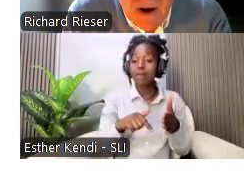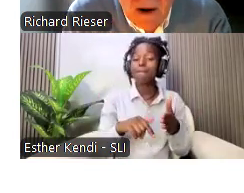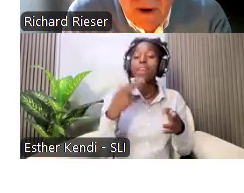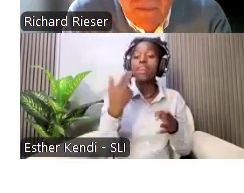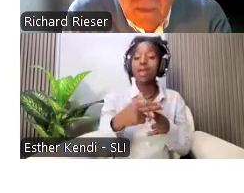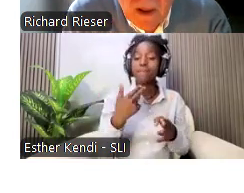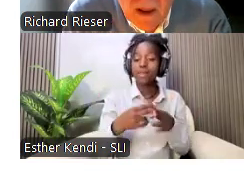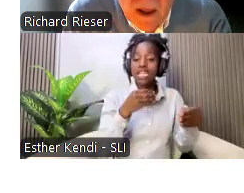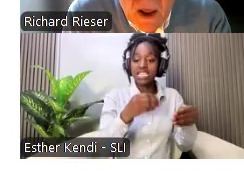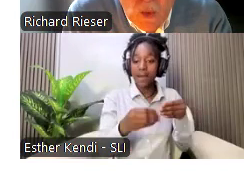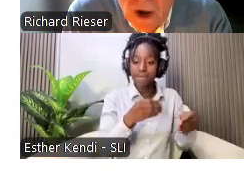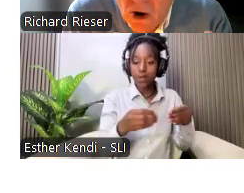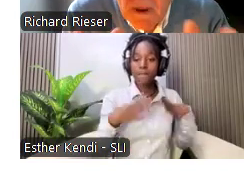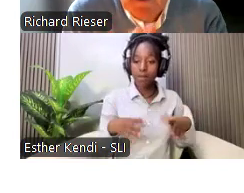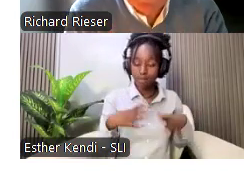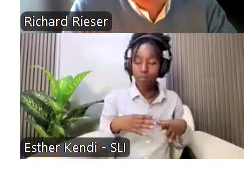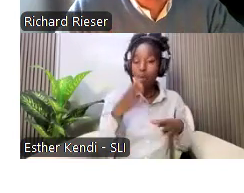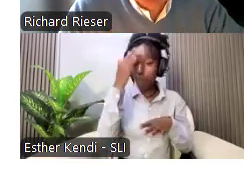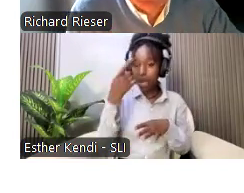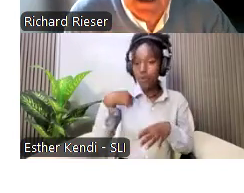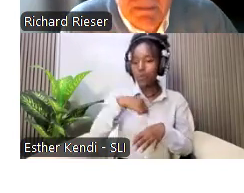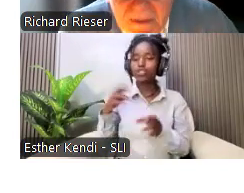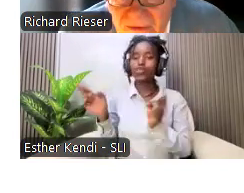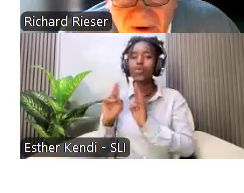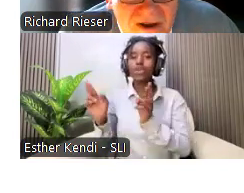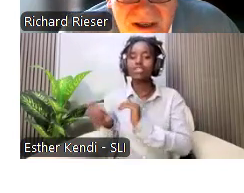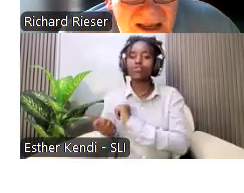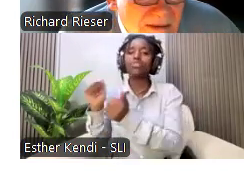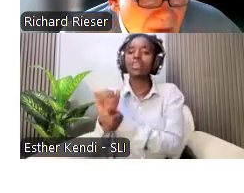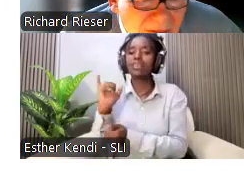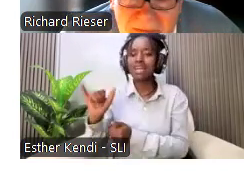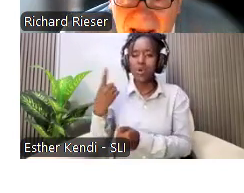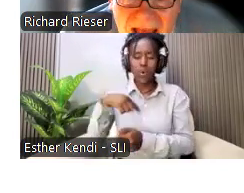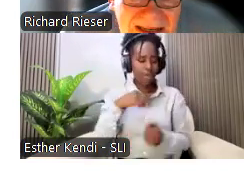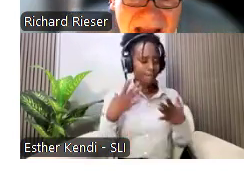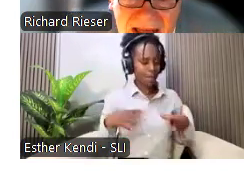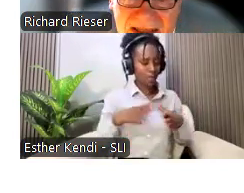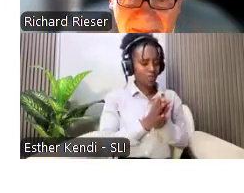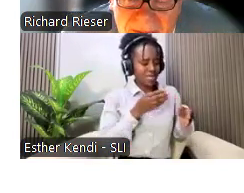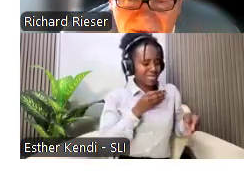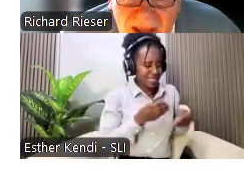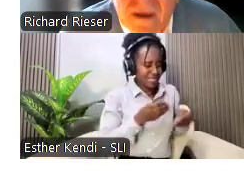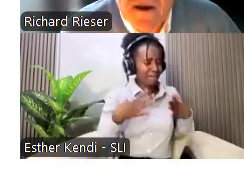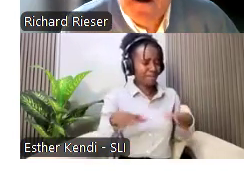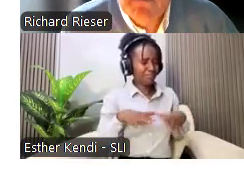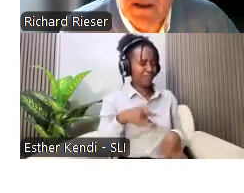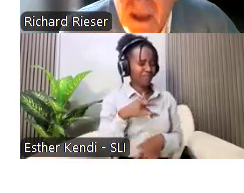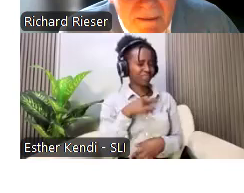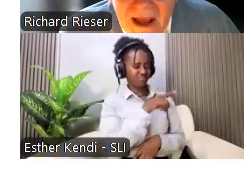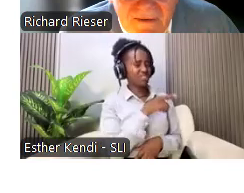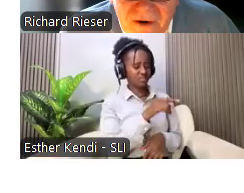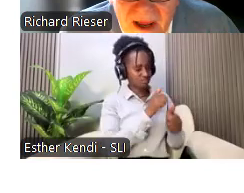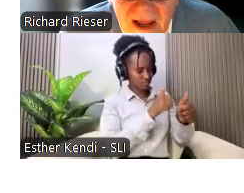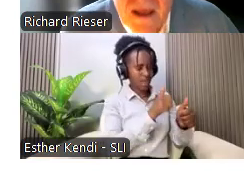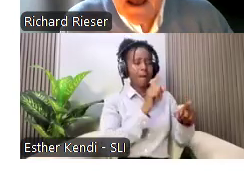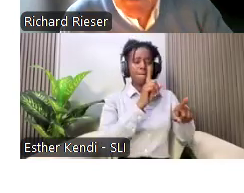disabling environment. We are not people with disabilities. People first, it might be polite and nice, some people think, but think